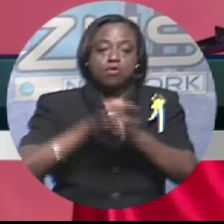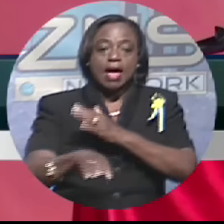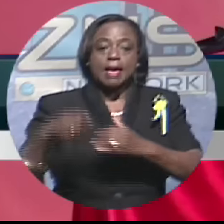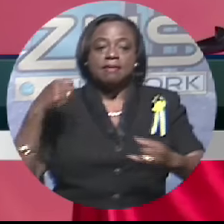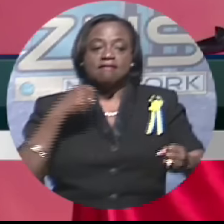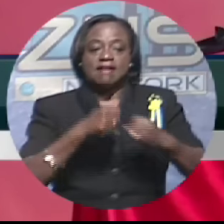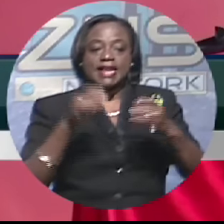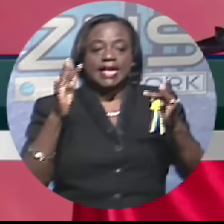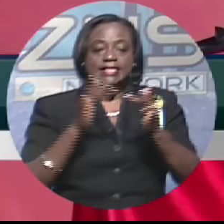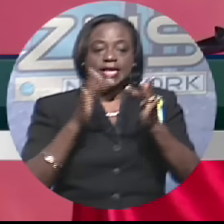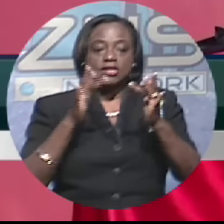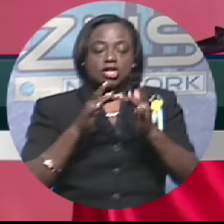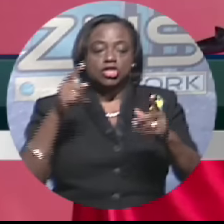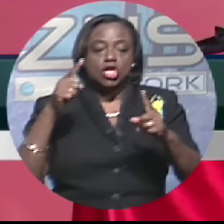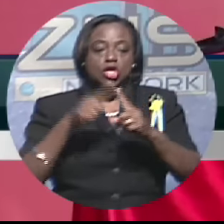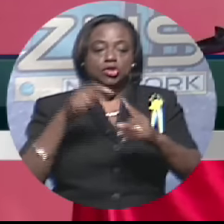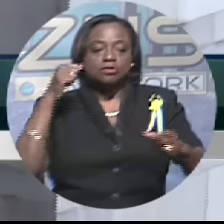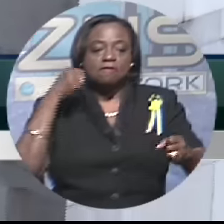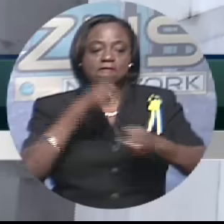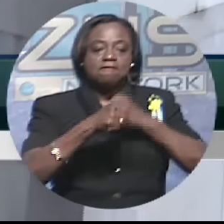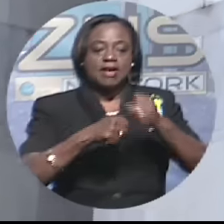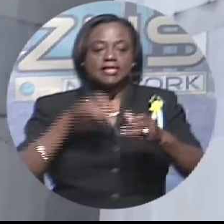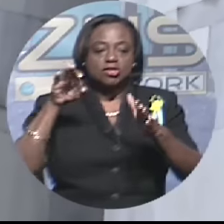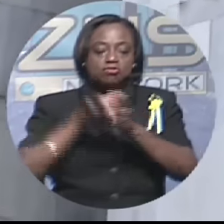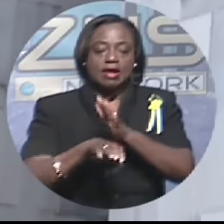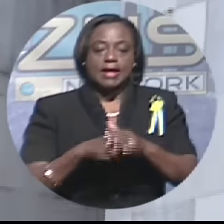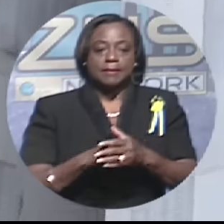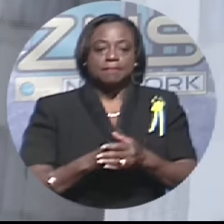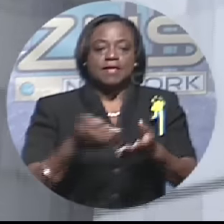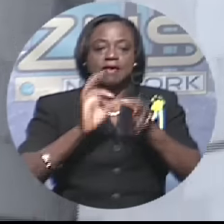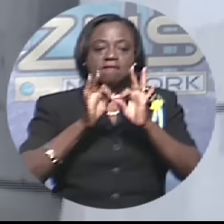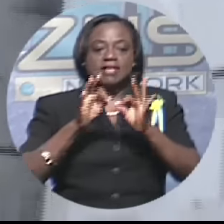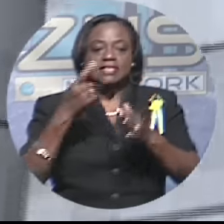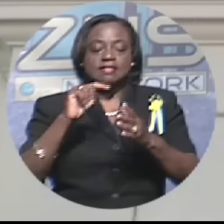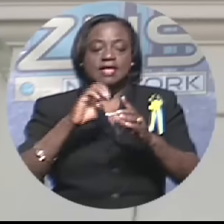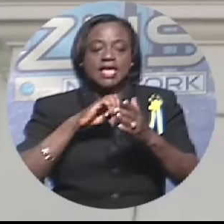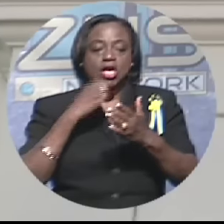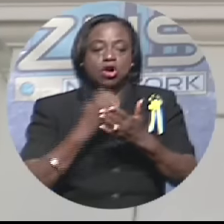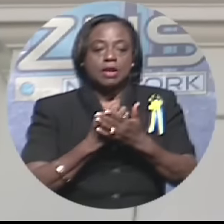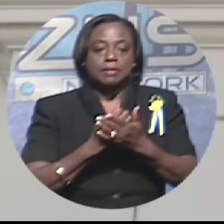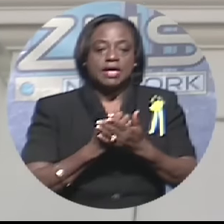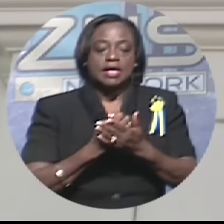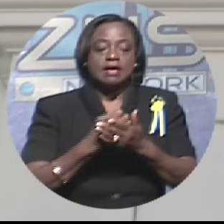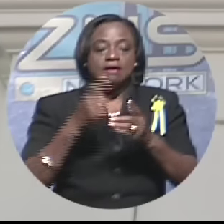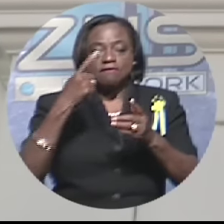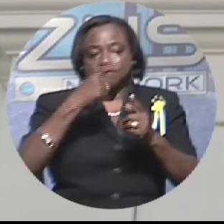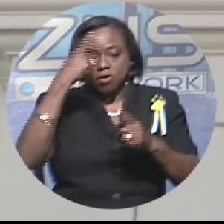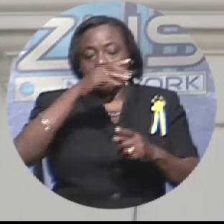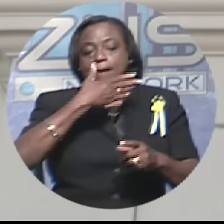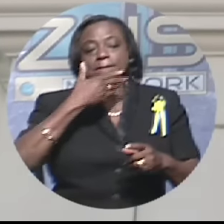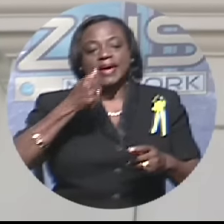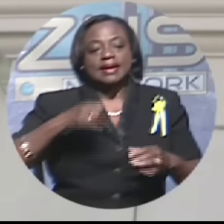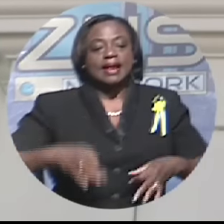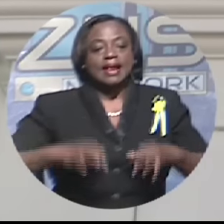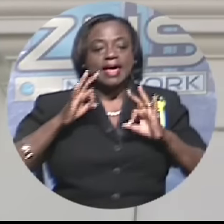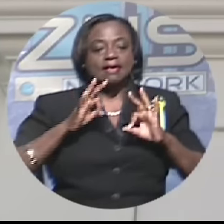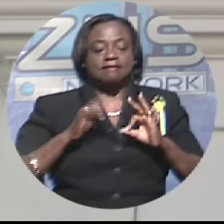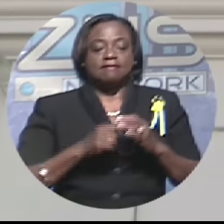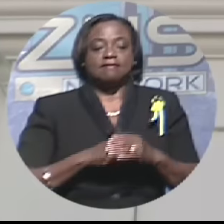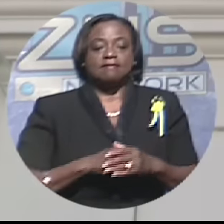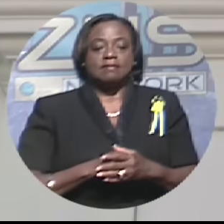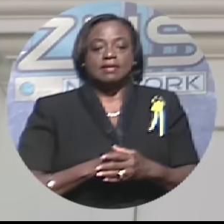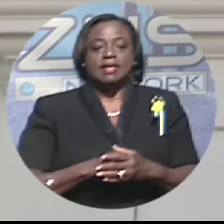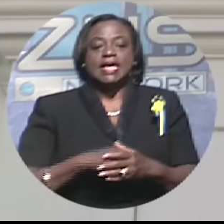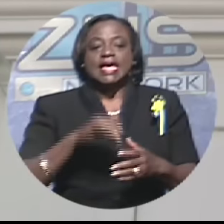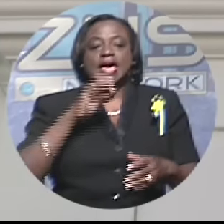to combat this social menace. Fixing the economy to create a better life for Bahamians is also a priority on Dr. Minnis's agenda.